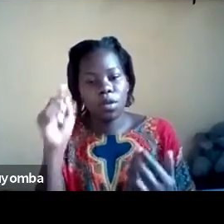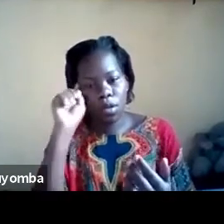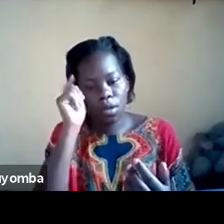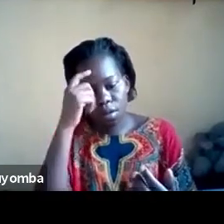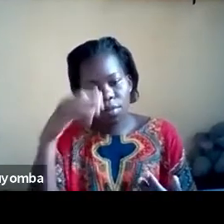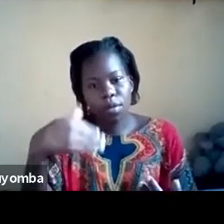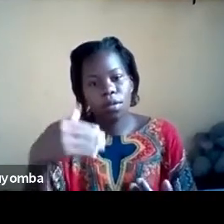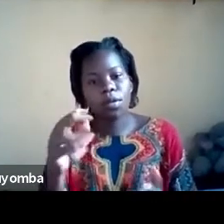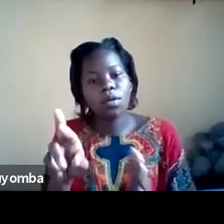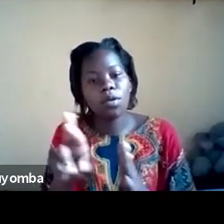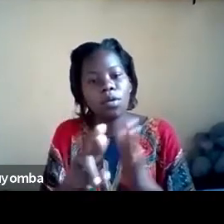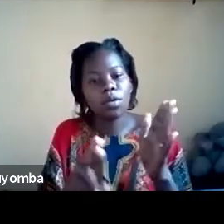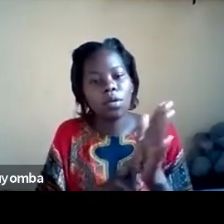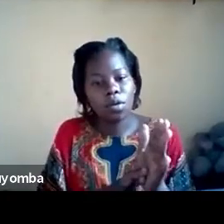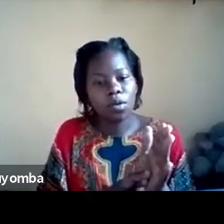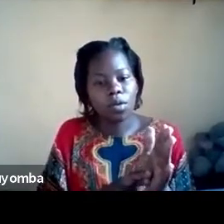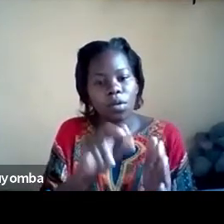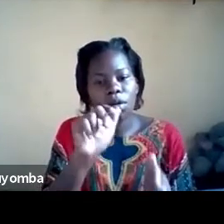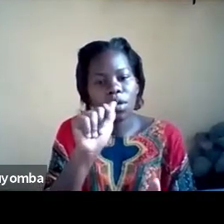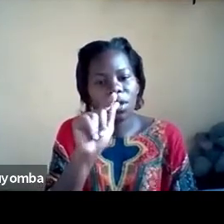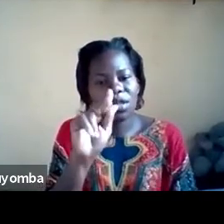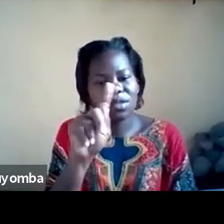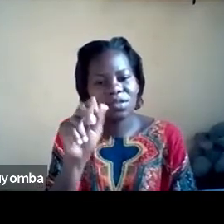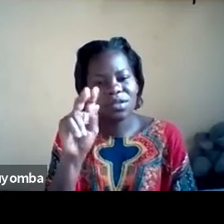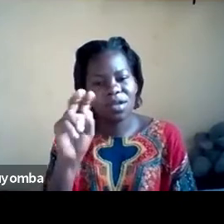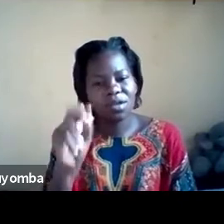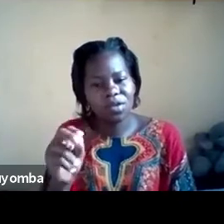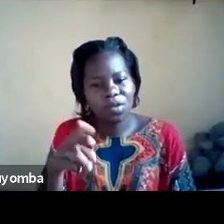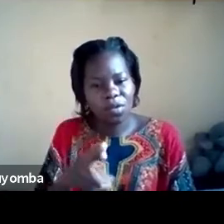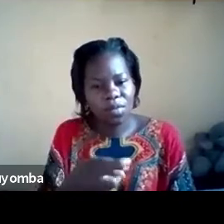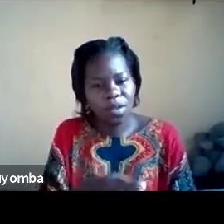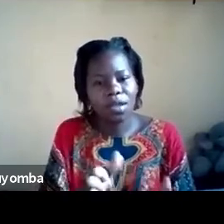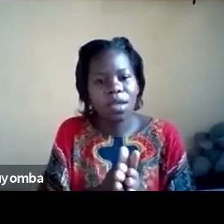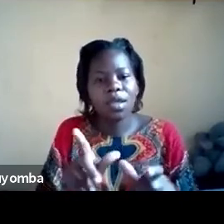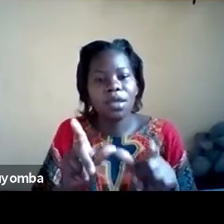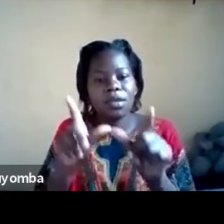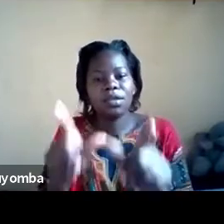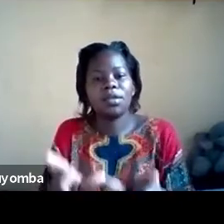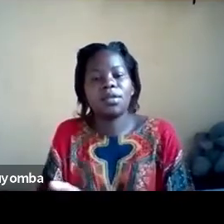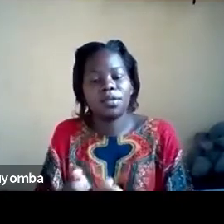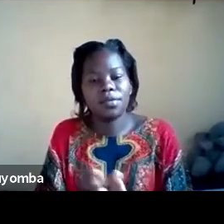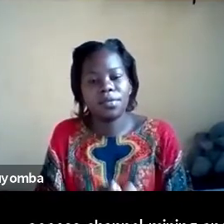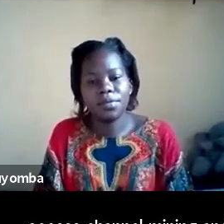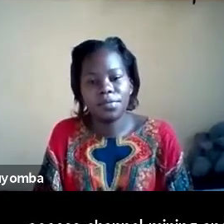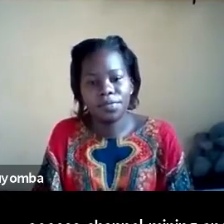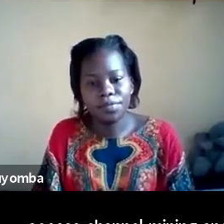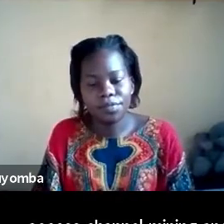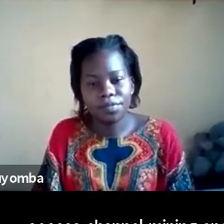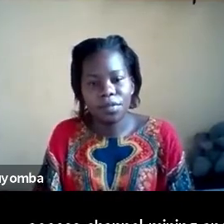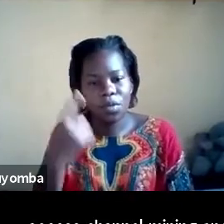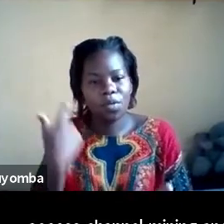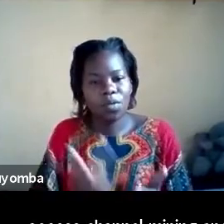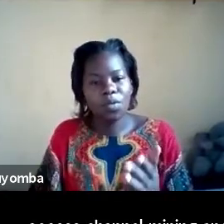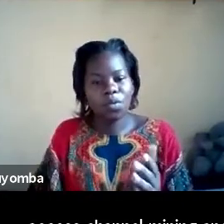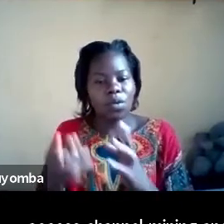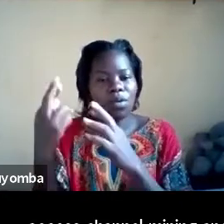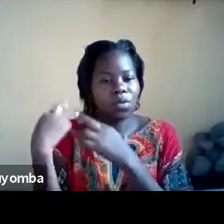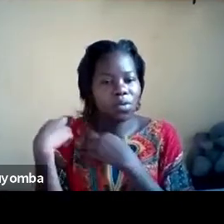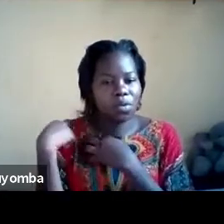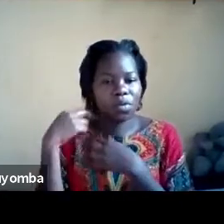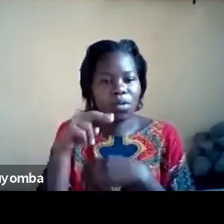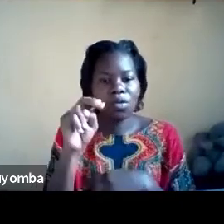of artisanal mining and certification sensitive, blah, blah, blah, blah. What role has the UNDP